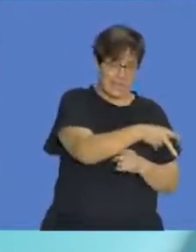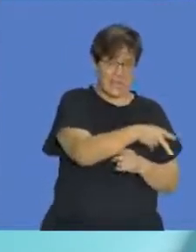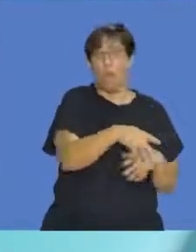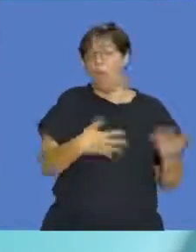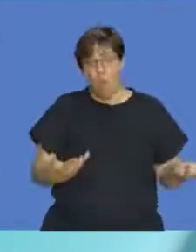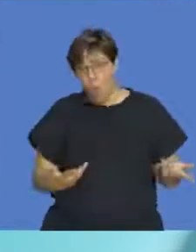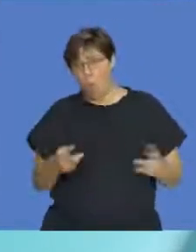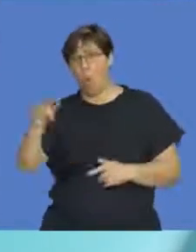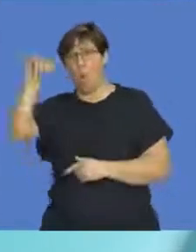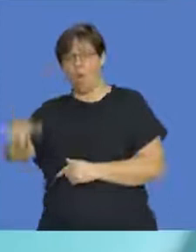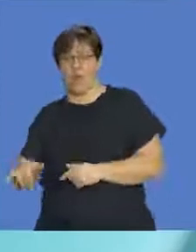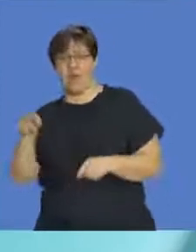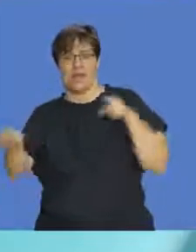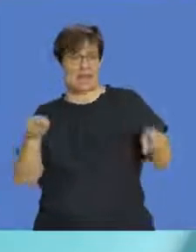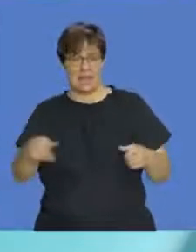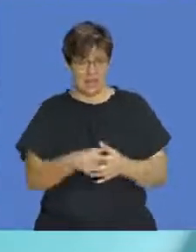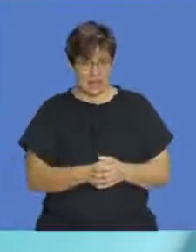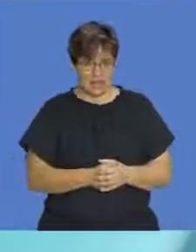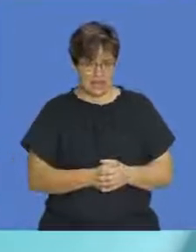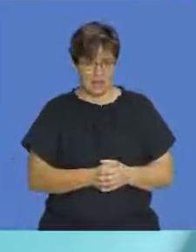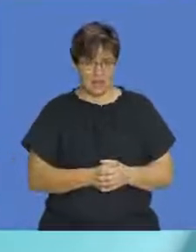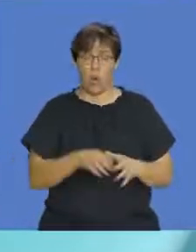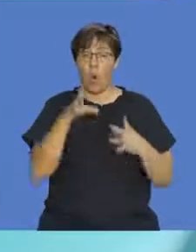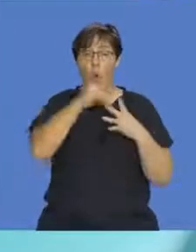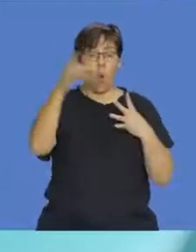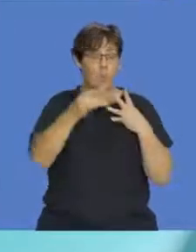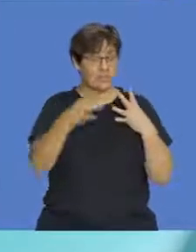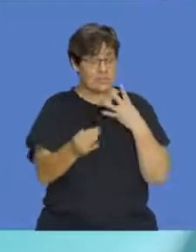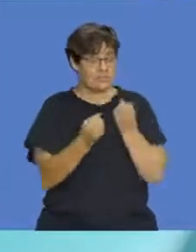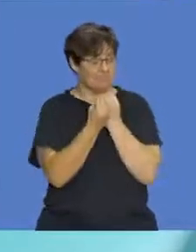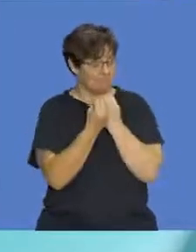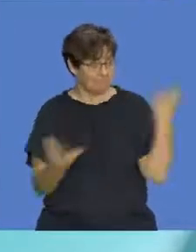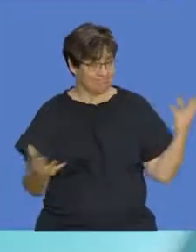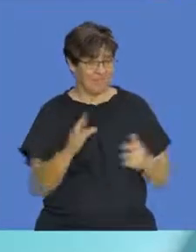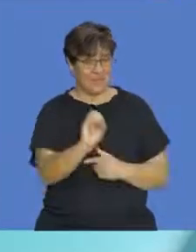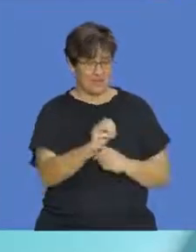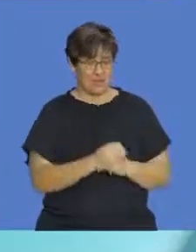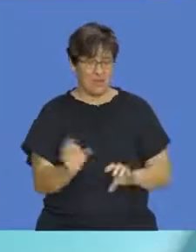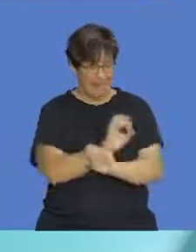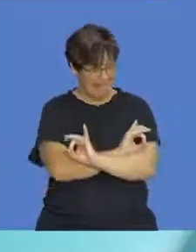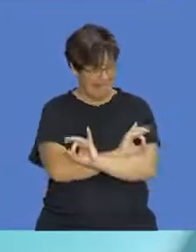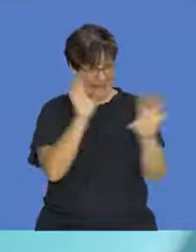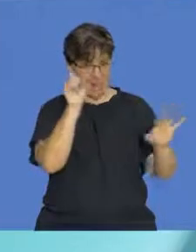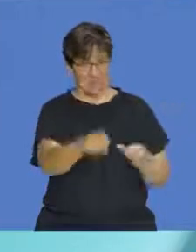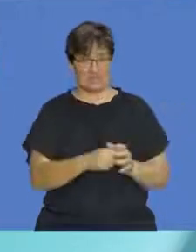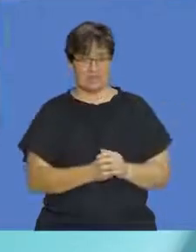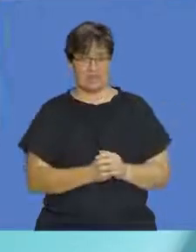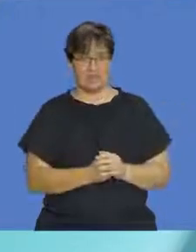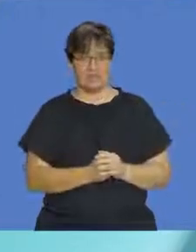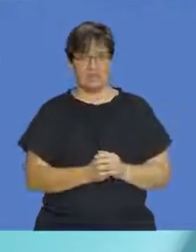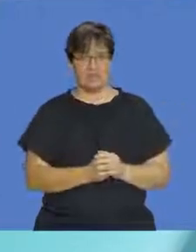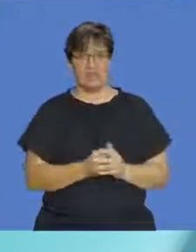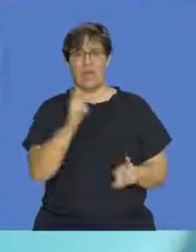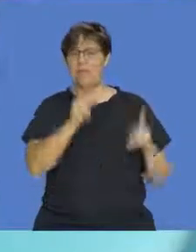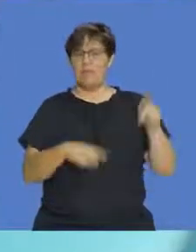it can be in Y. So there are more options. You've got to be very clear about this. People